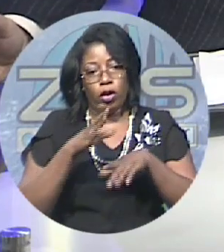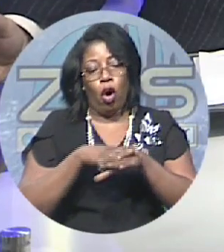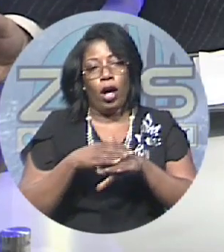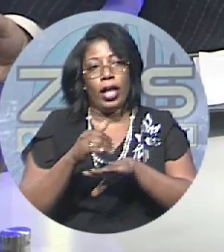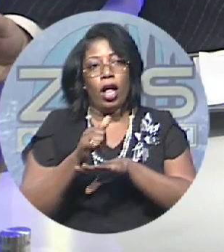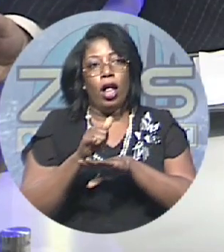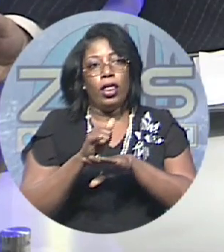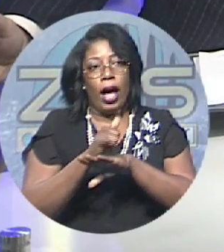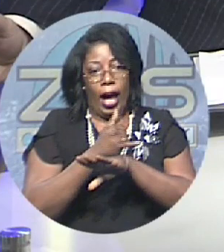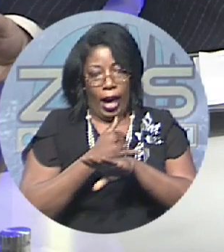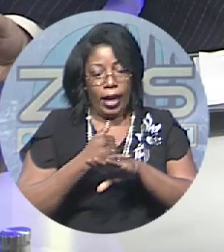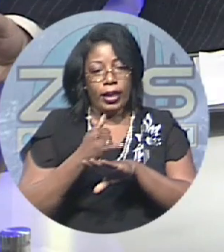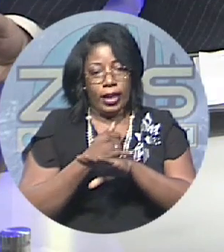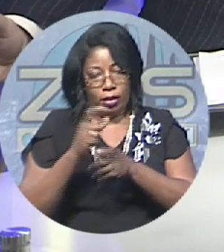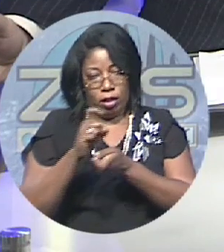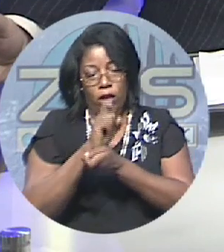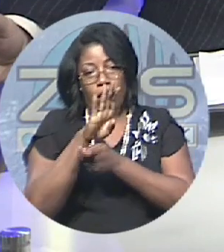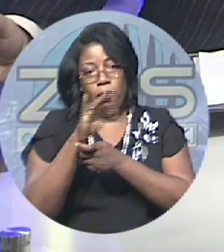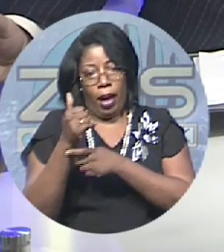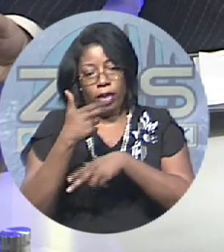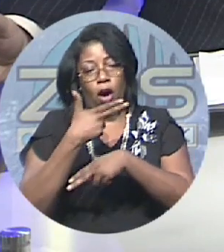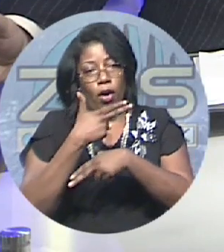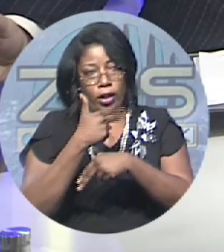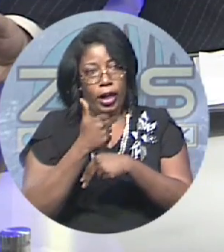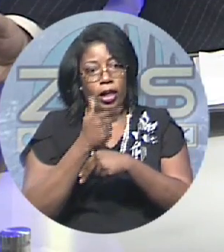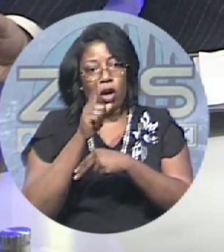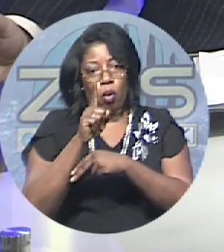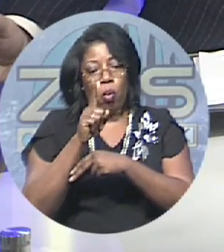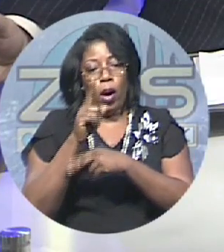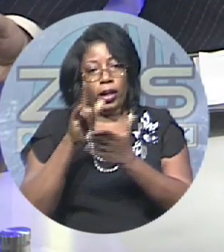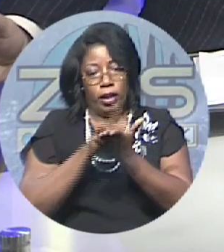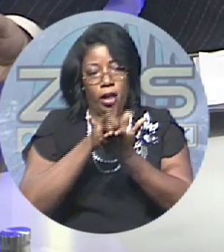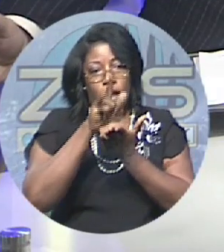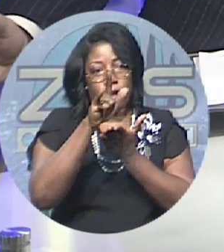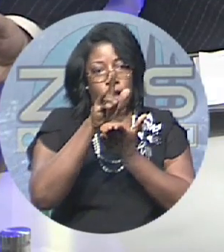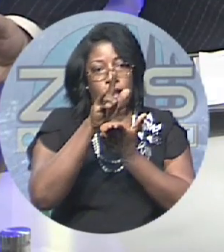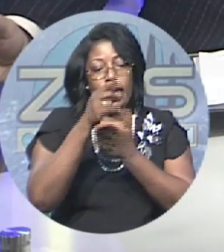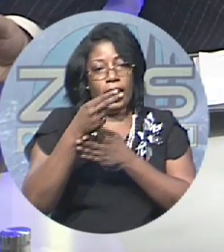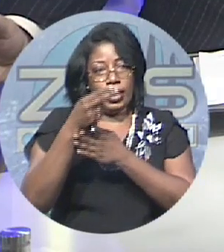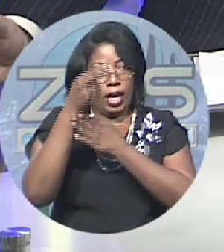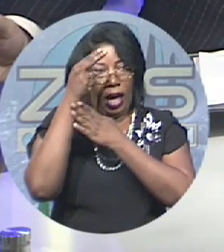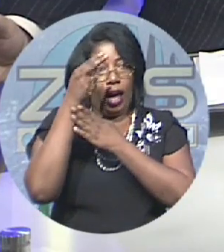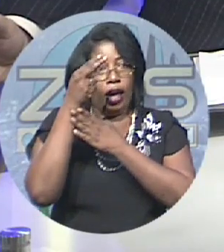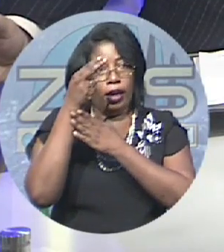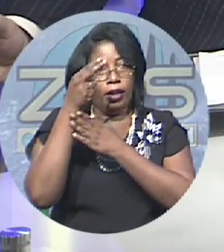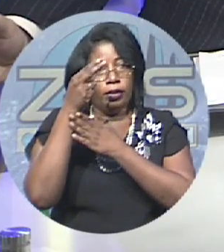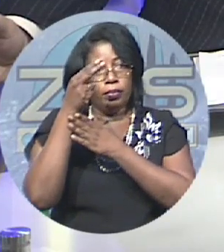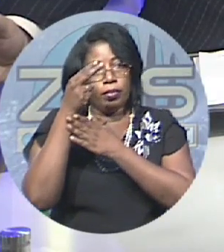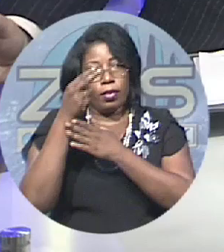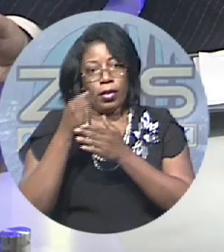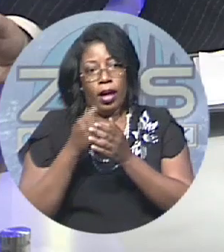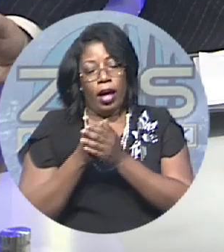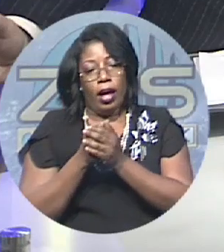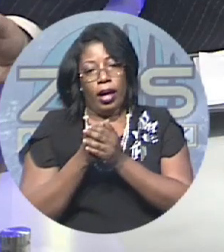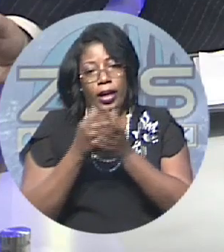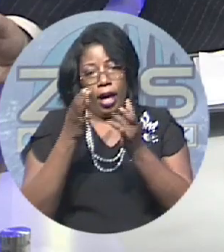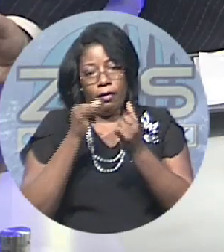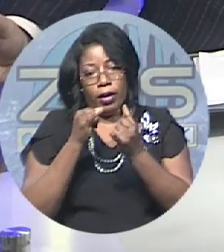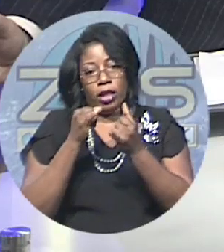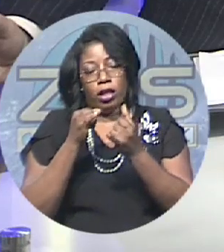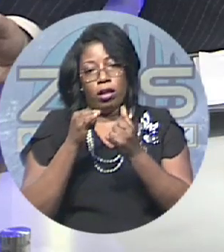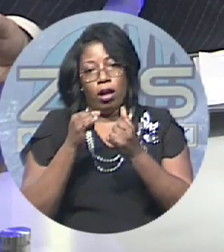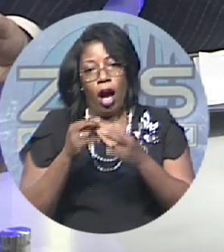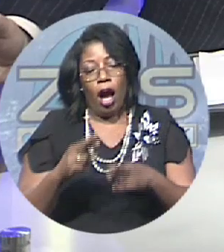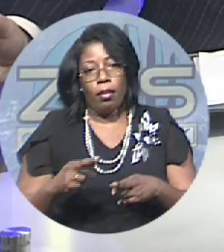islands most impacted by Hurricane Joaquin, one airline is miles high with its initiative, adding rescue missions to